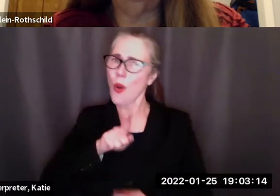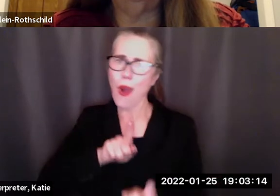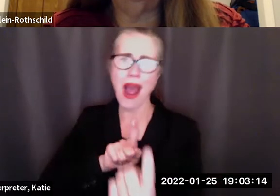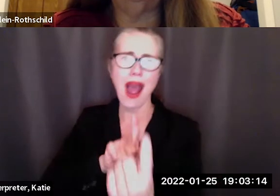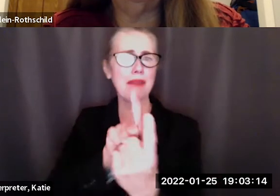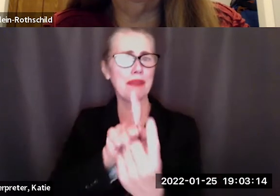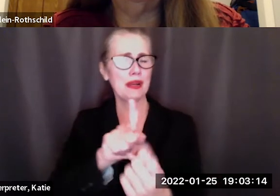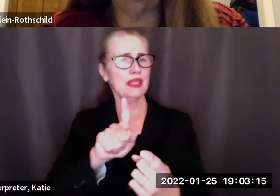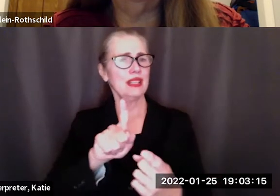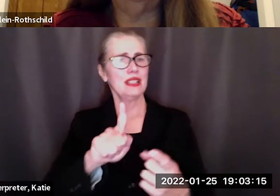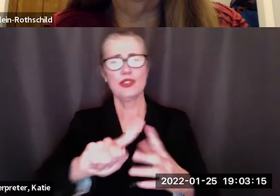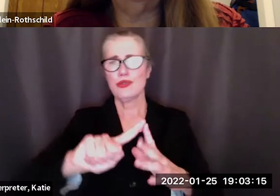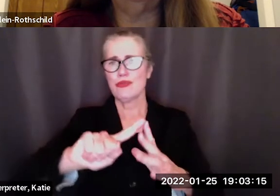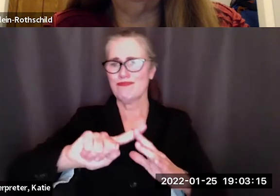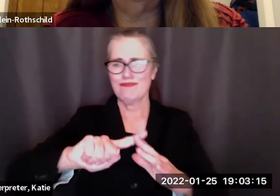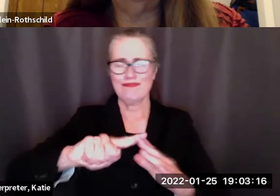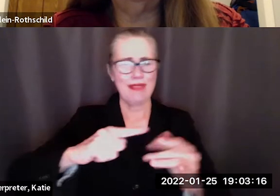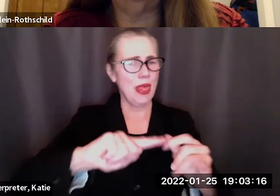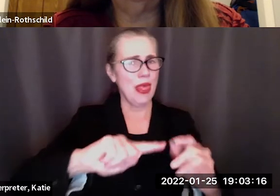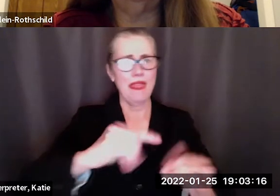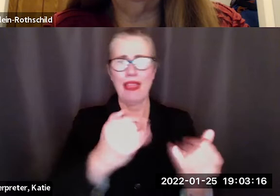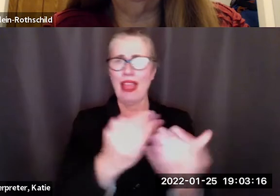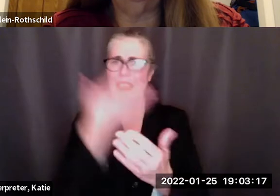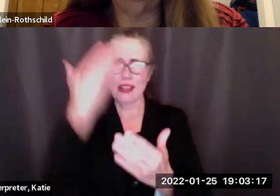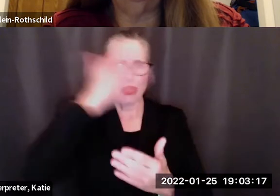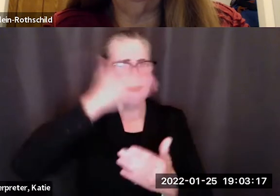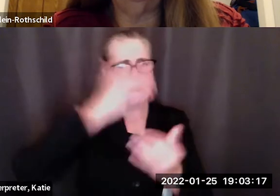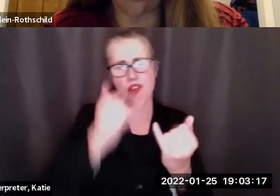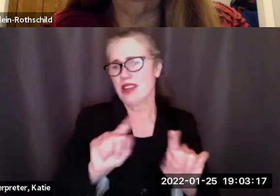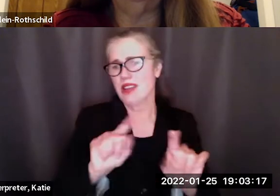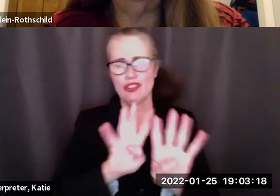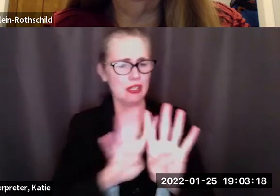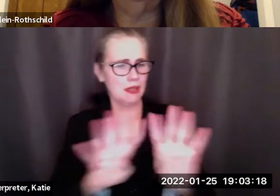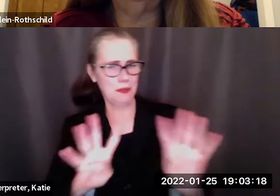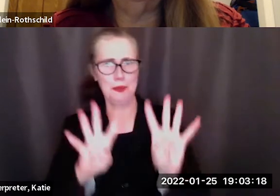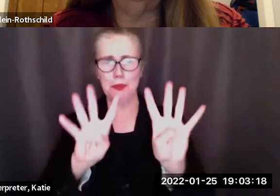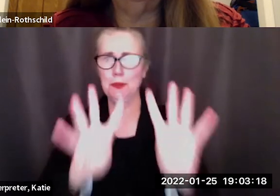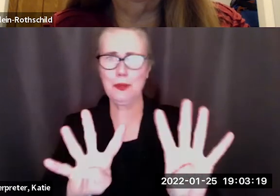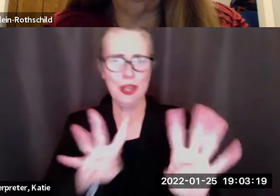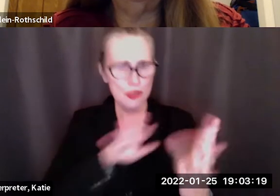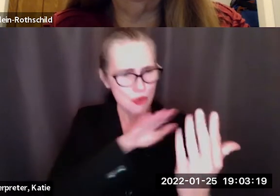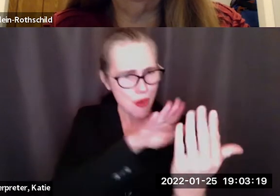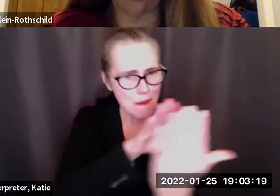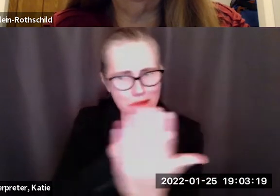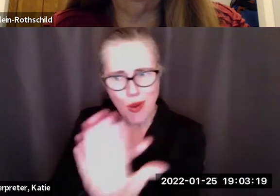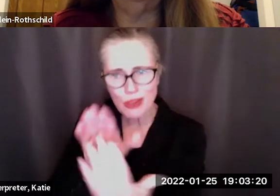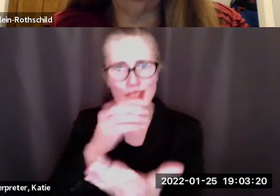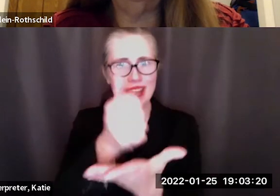and it's everybody all hands on deck but a special shout out to our principals and their support staff thank you